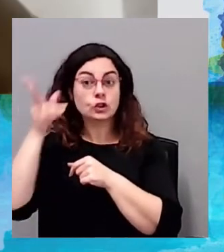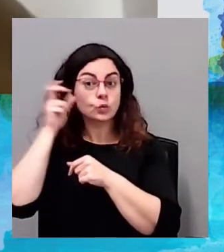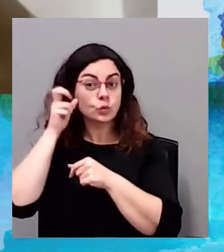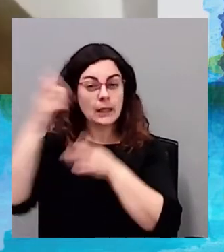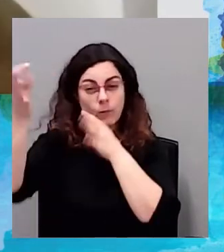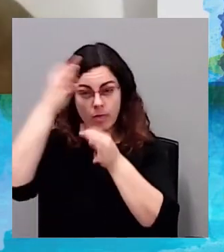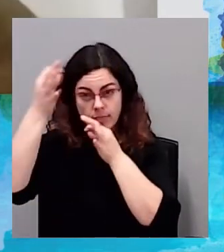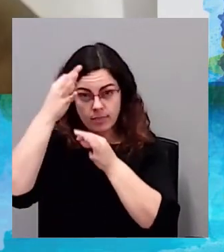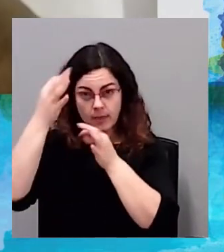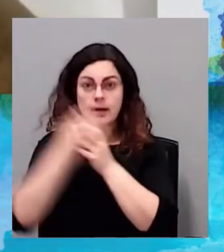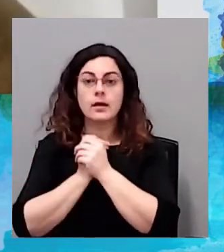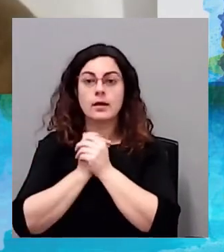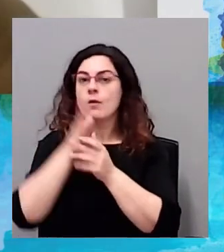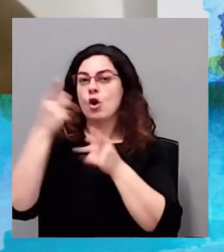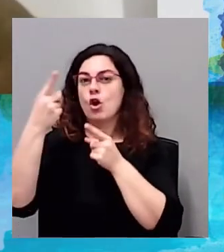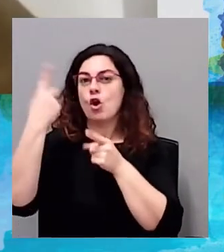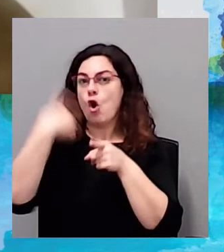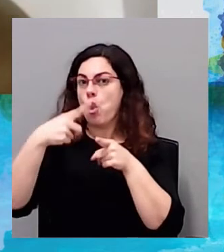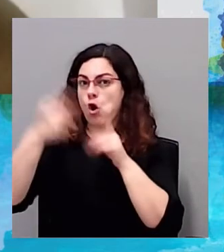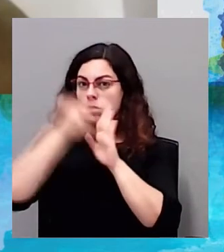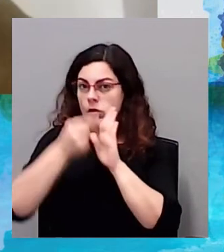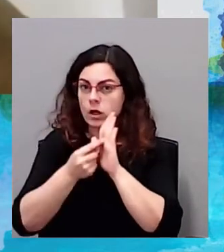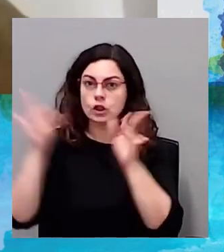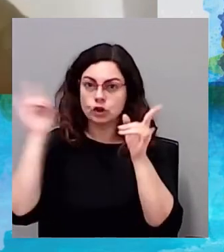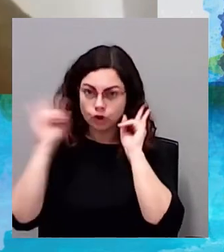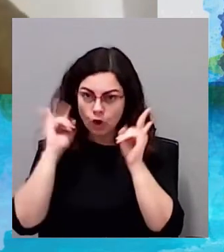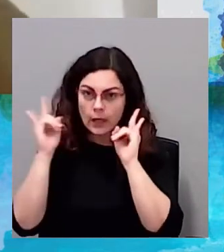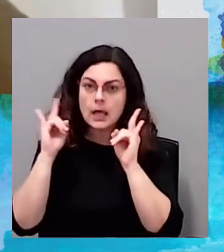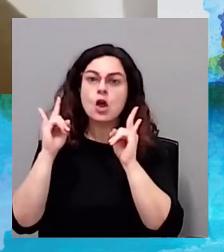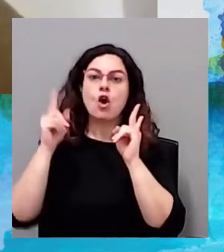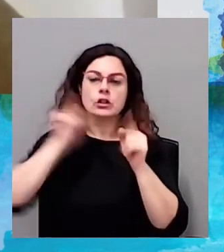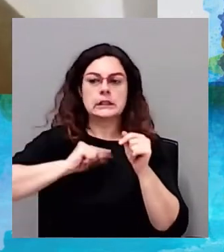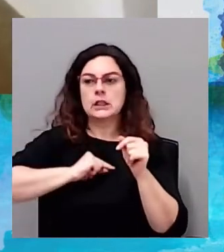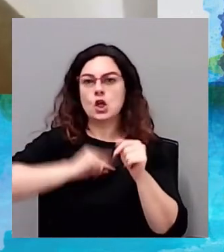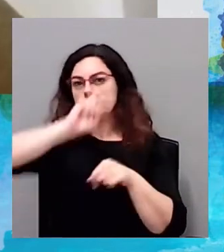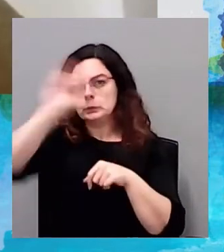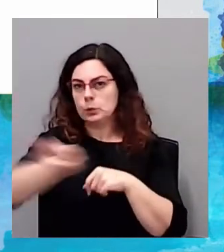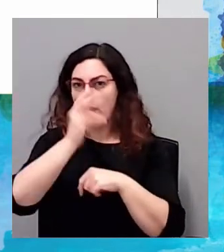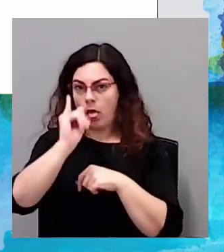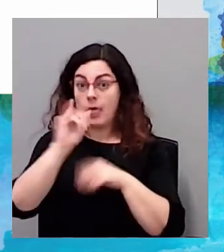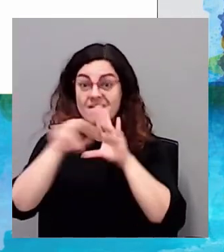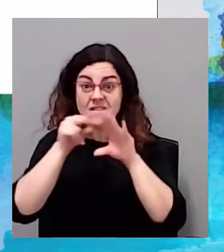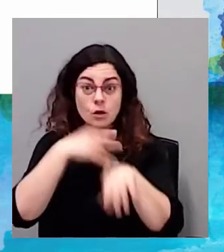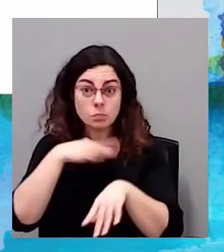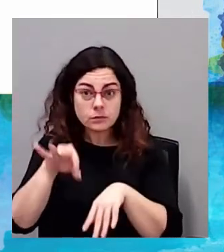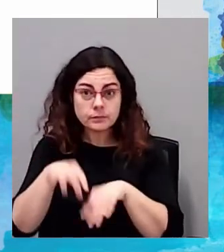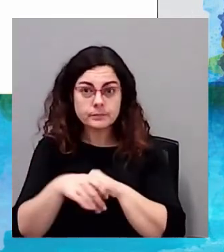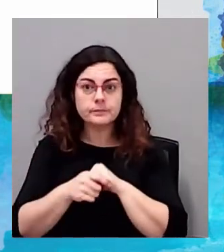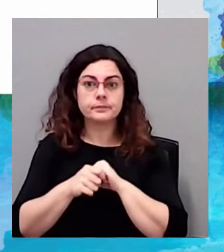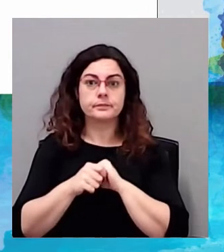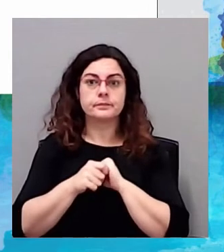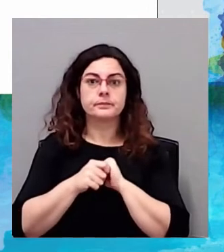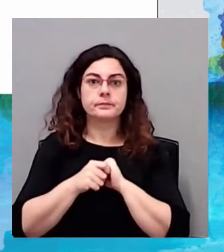and we'll listen to the description with a lot of elements of sound elements and so forth, auditory